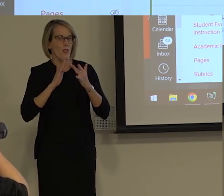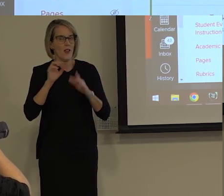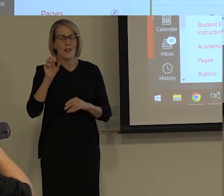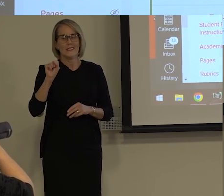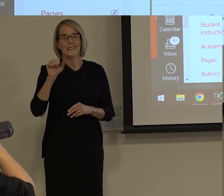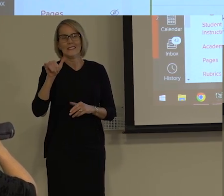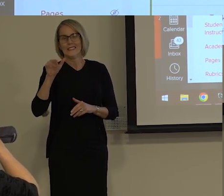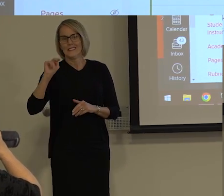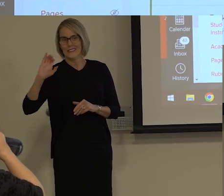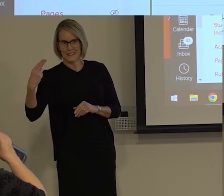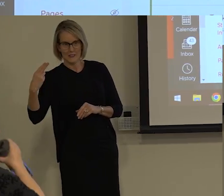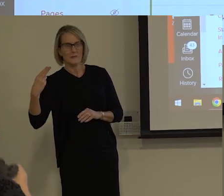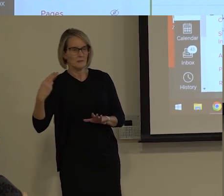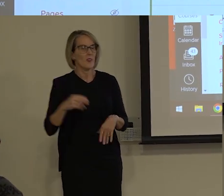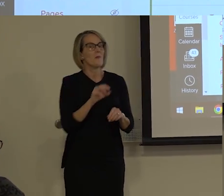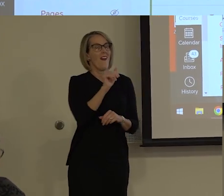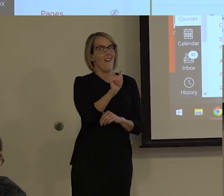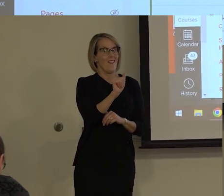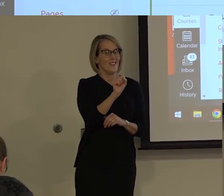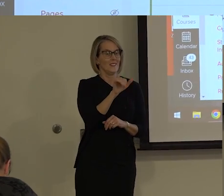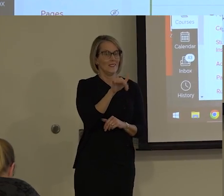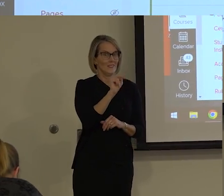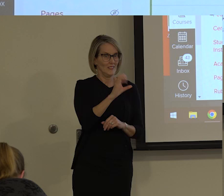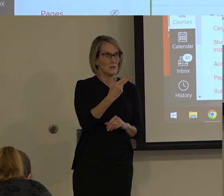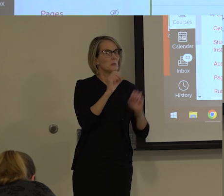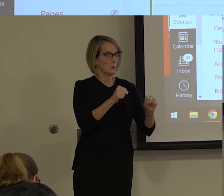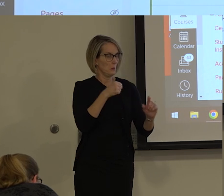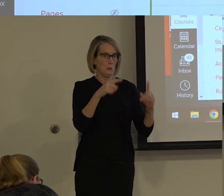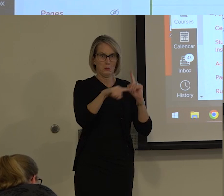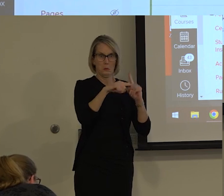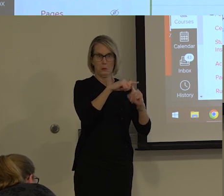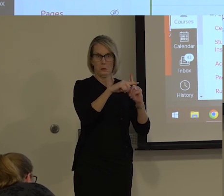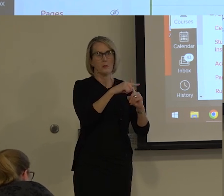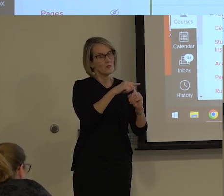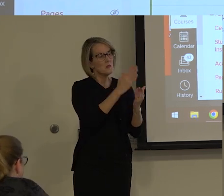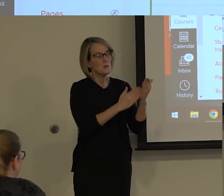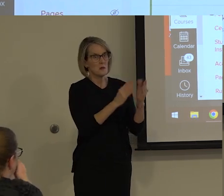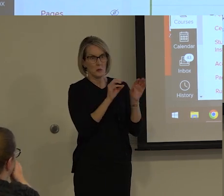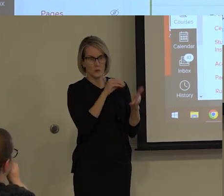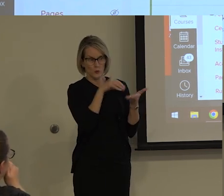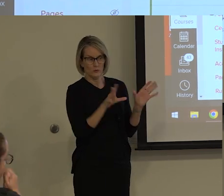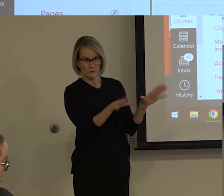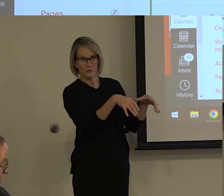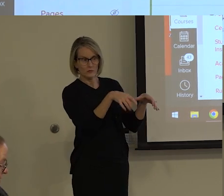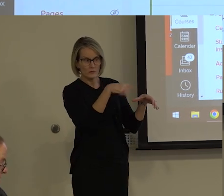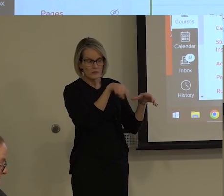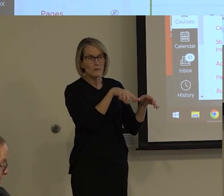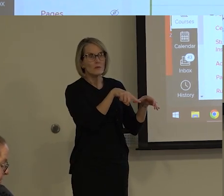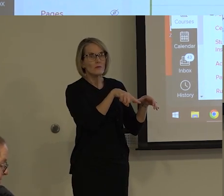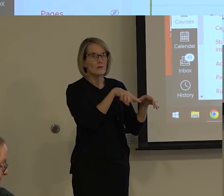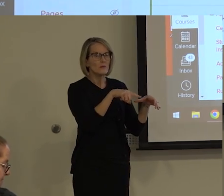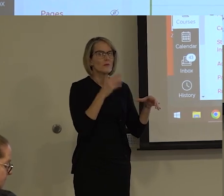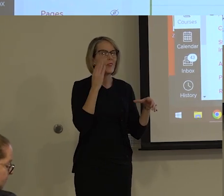that asynchronous engagement with the material can be a really positive boon for some students, and we absolutely can, right? We've been working with techniques like